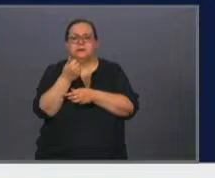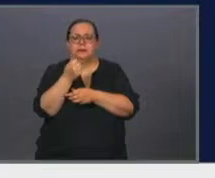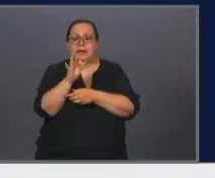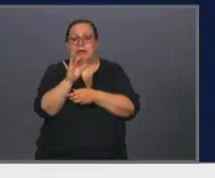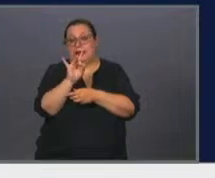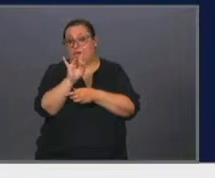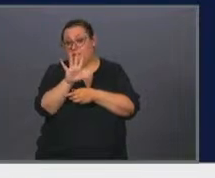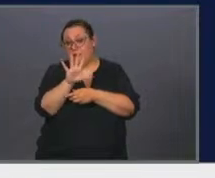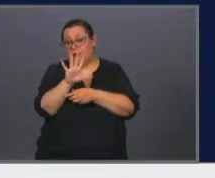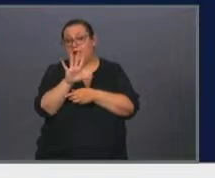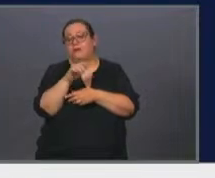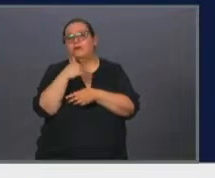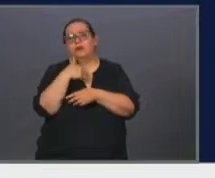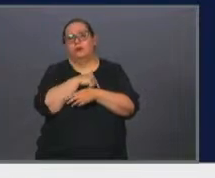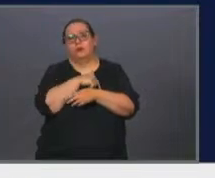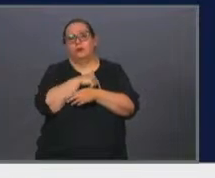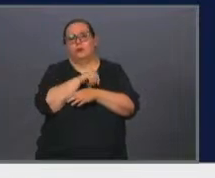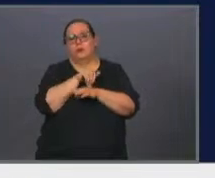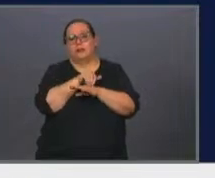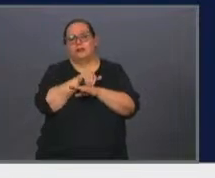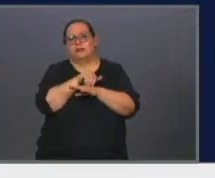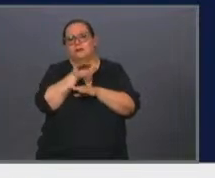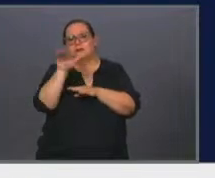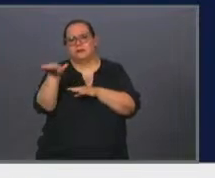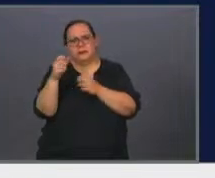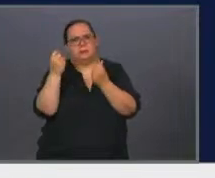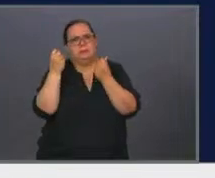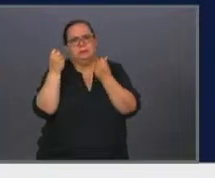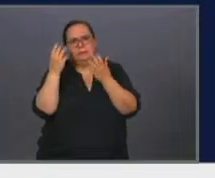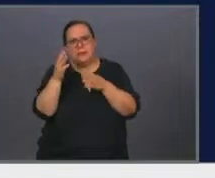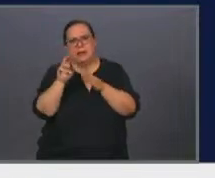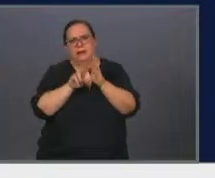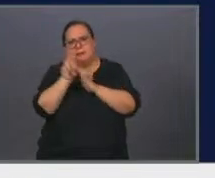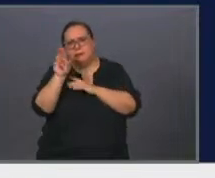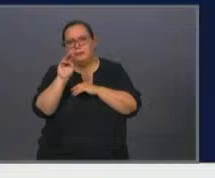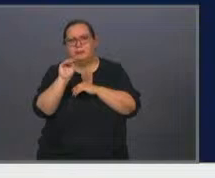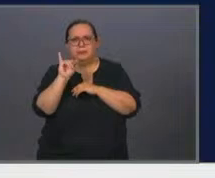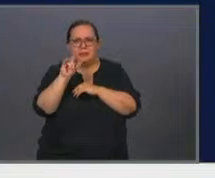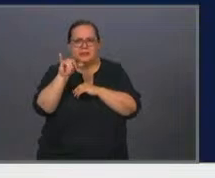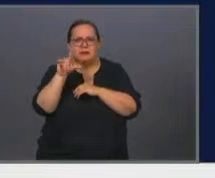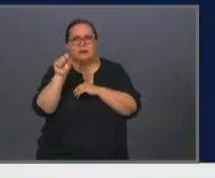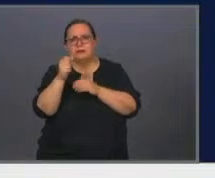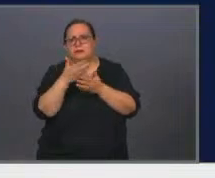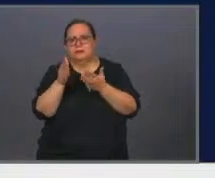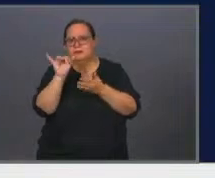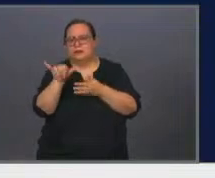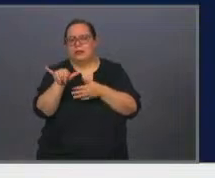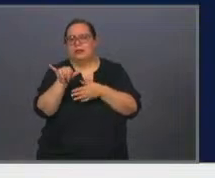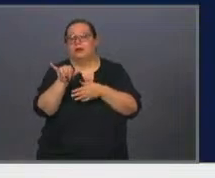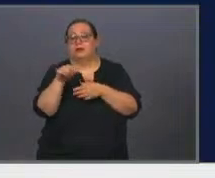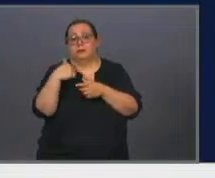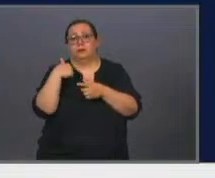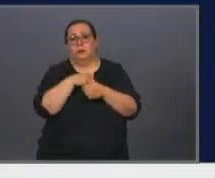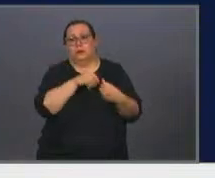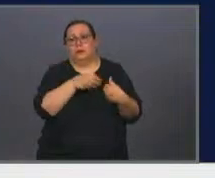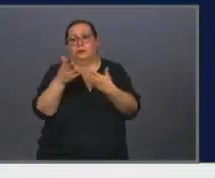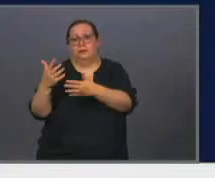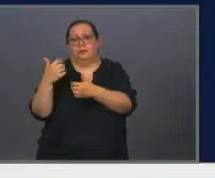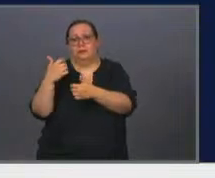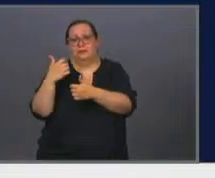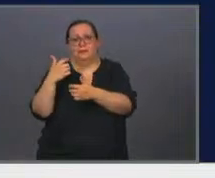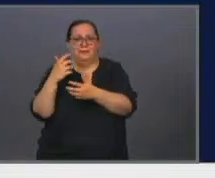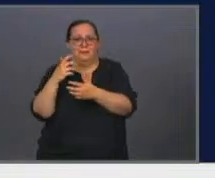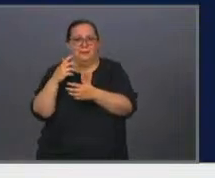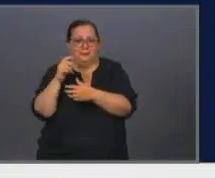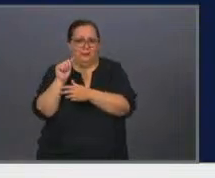1985, we sent them hundreds of TOW missiles and things like that. And so we were arming them at one